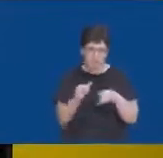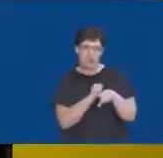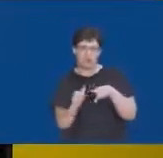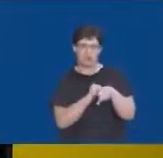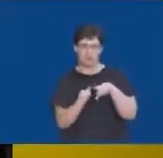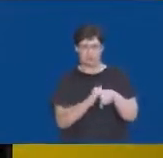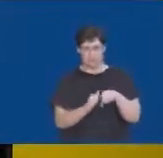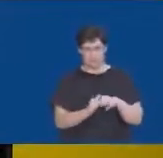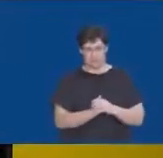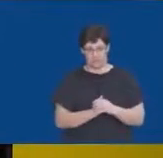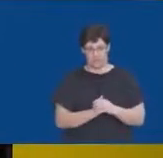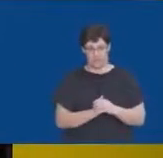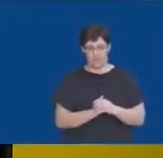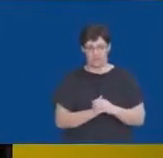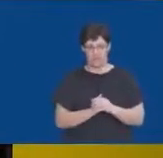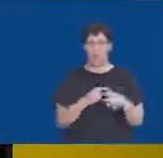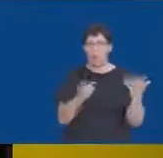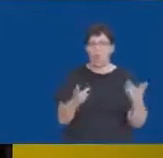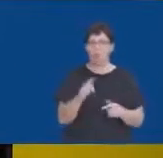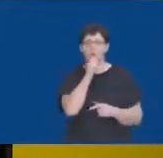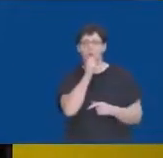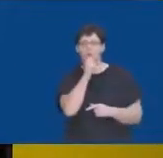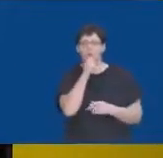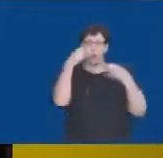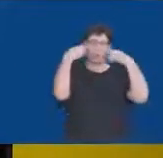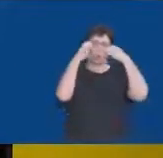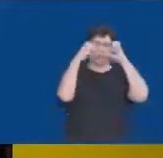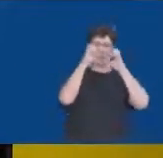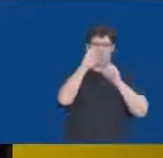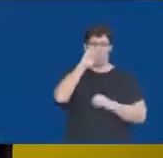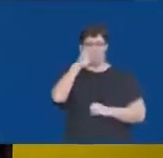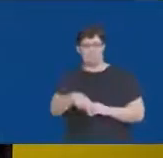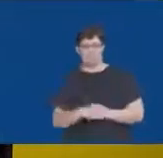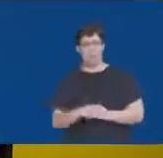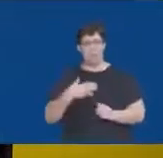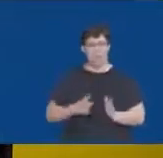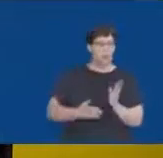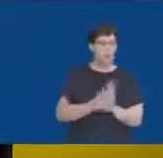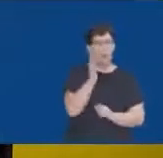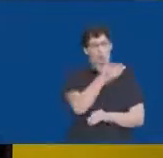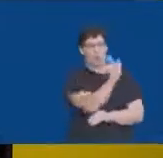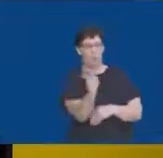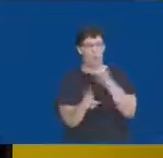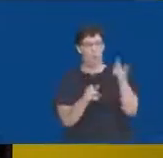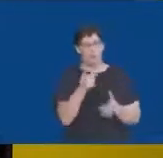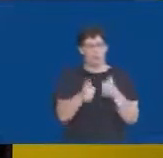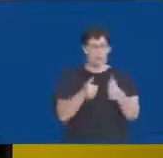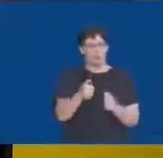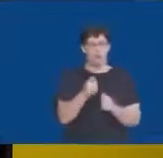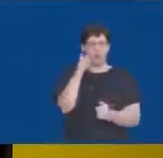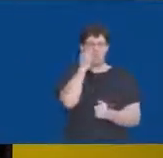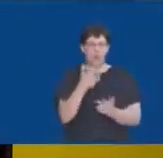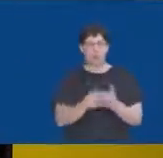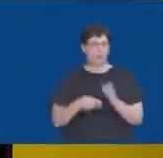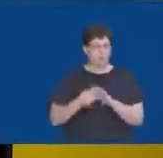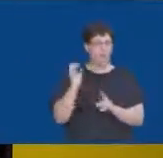all very much used to Google Maps, okay? And if you want directions, you just type it into your phone and it